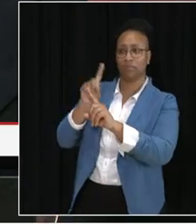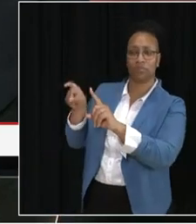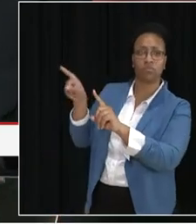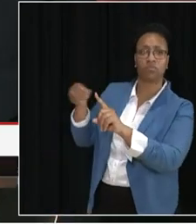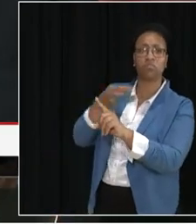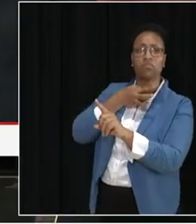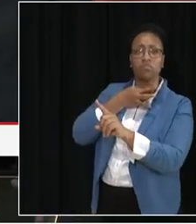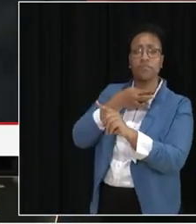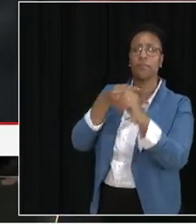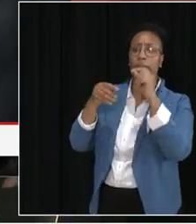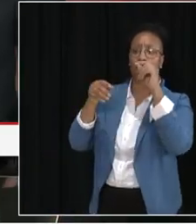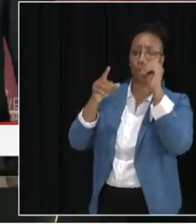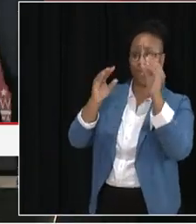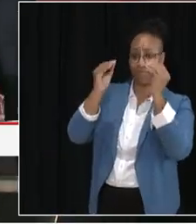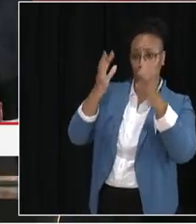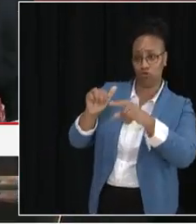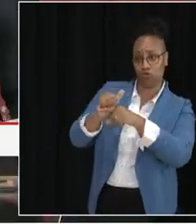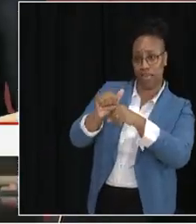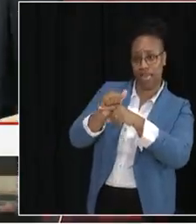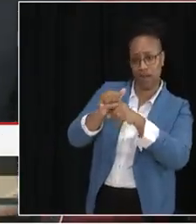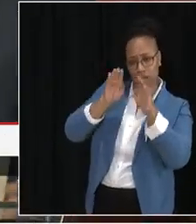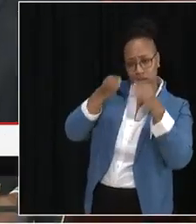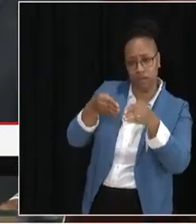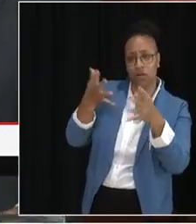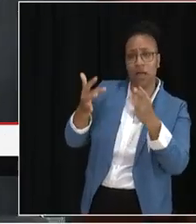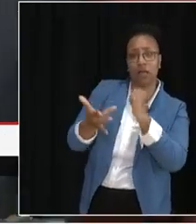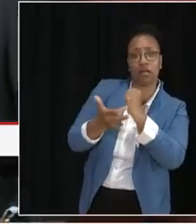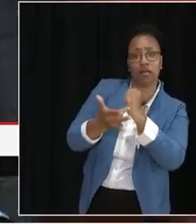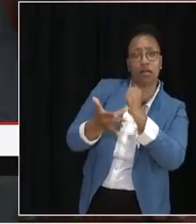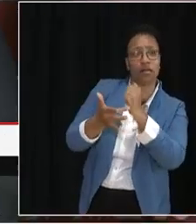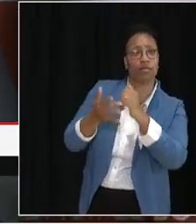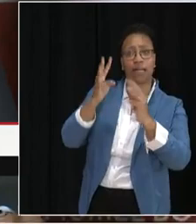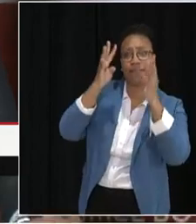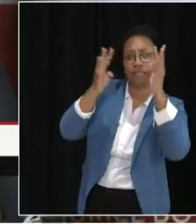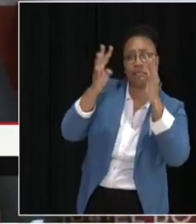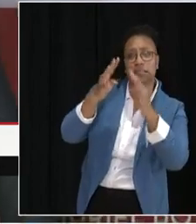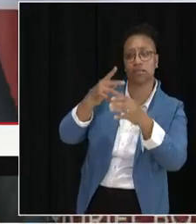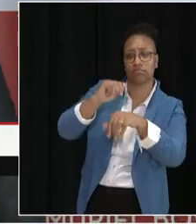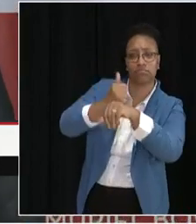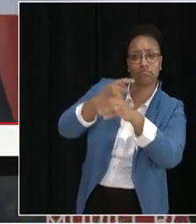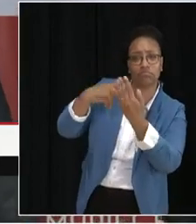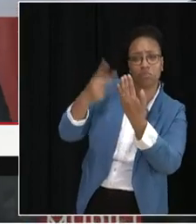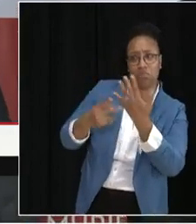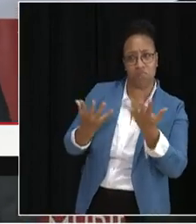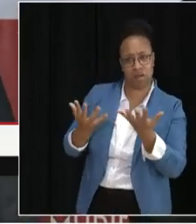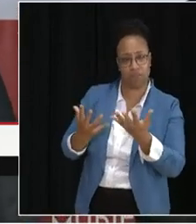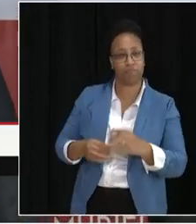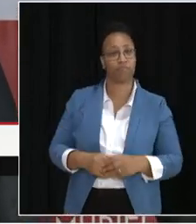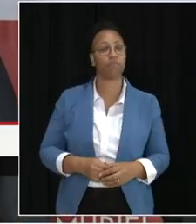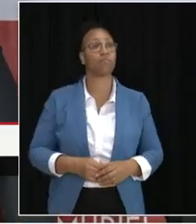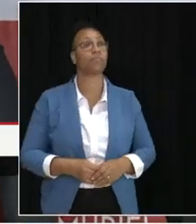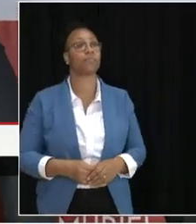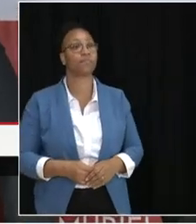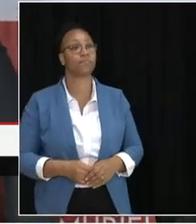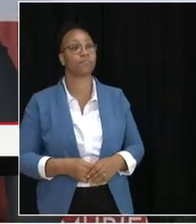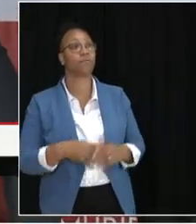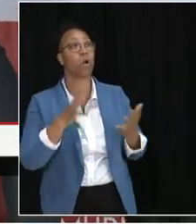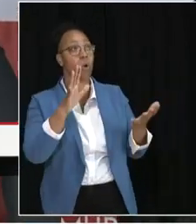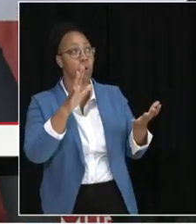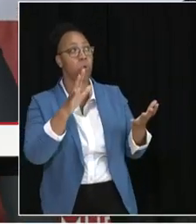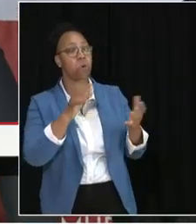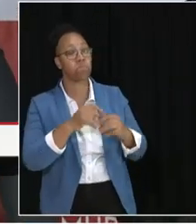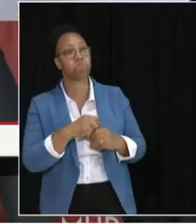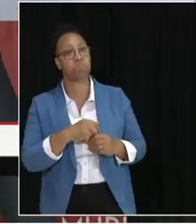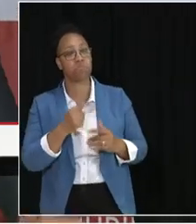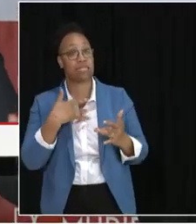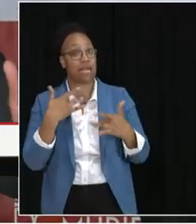Sure. Chancellor, teacher training and development is the question. Yeah. So what we're really excited about is there's many pathways